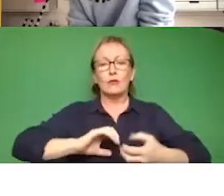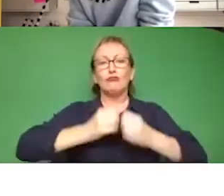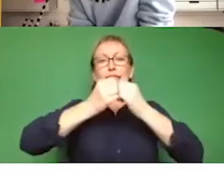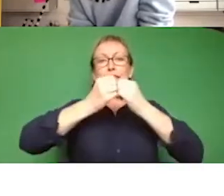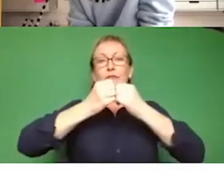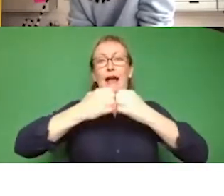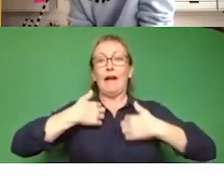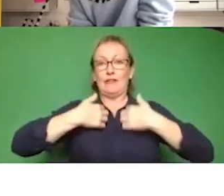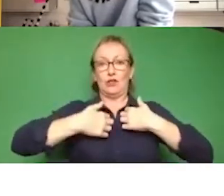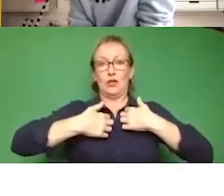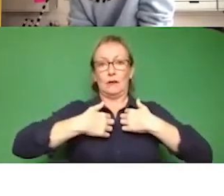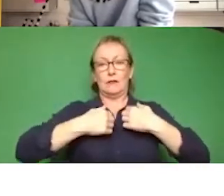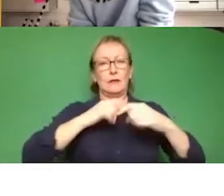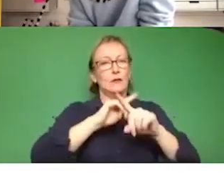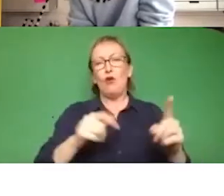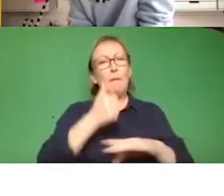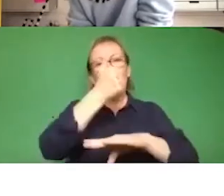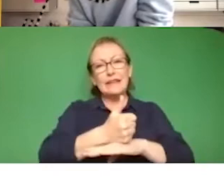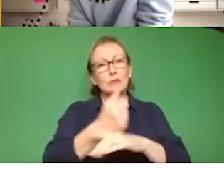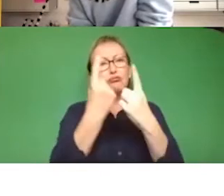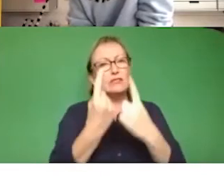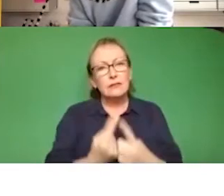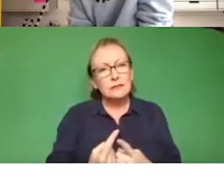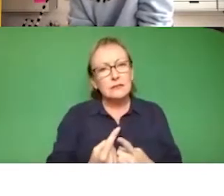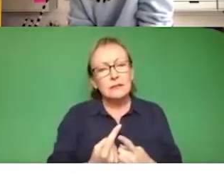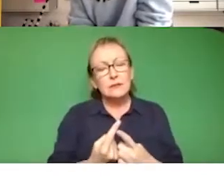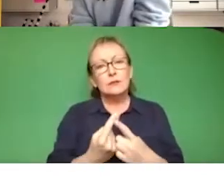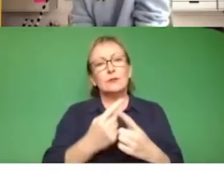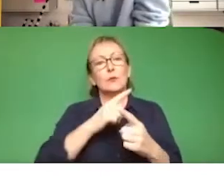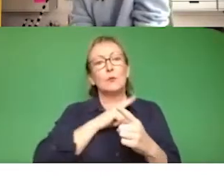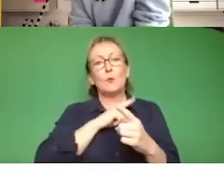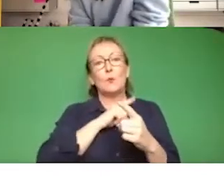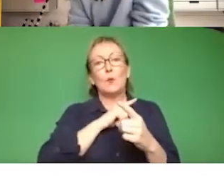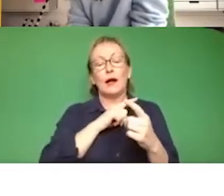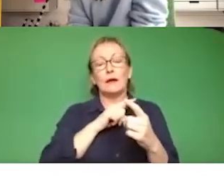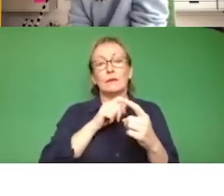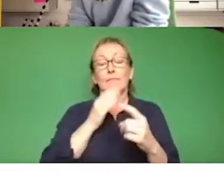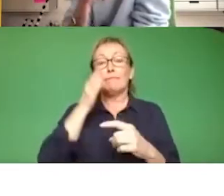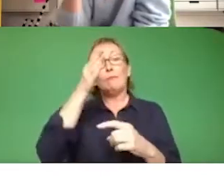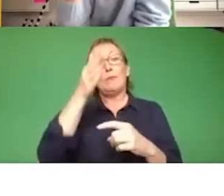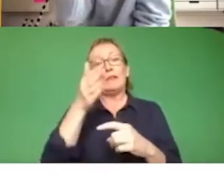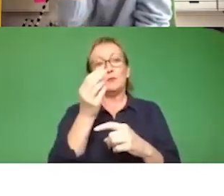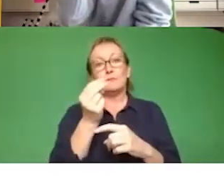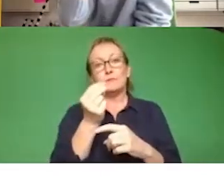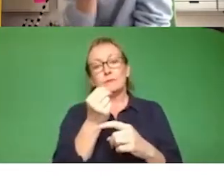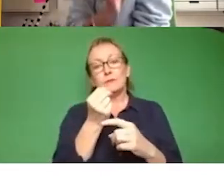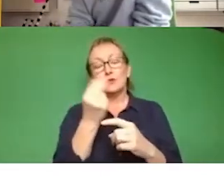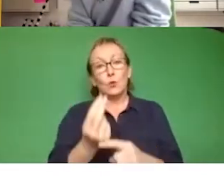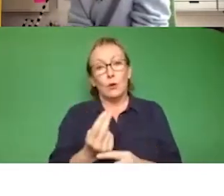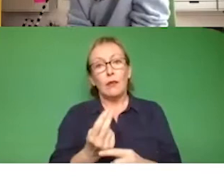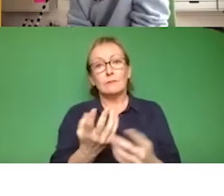than product based, you know. So that's why I went to art school, that's why I went, that's why we do it, you know, that's